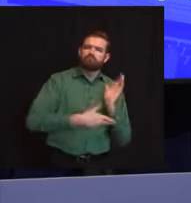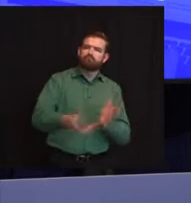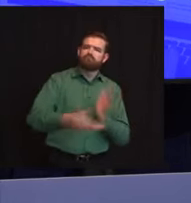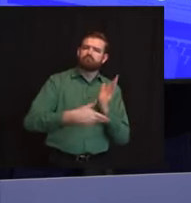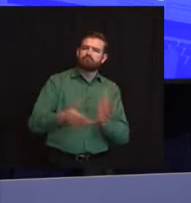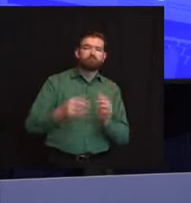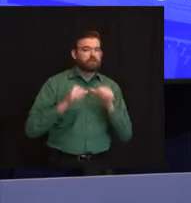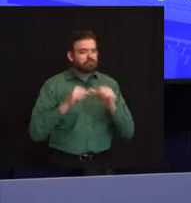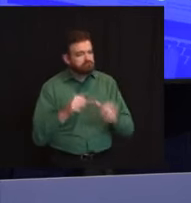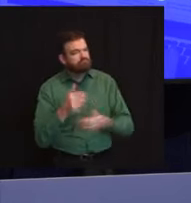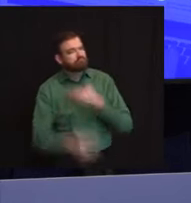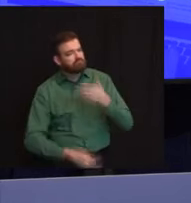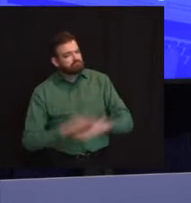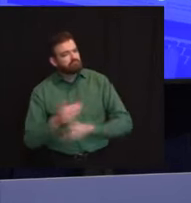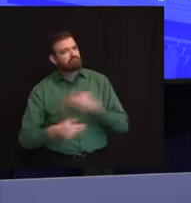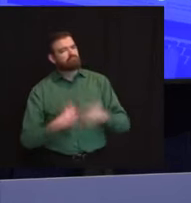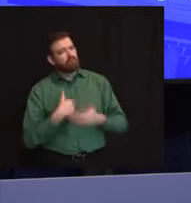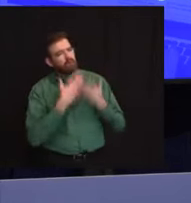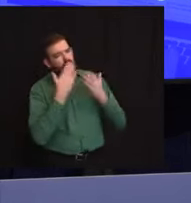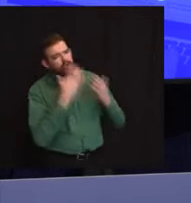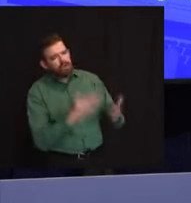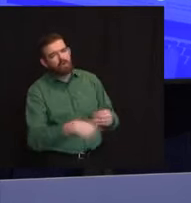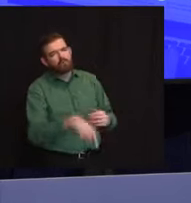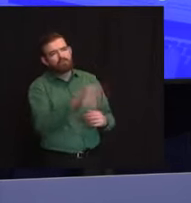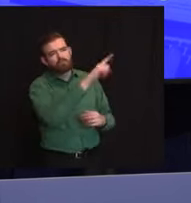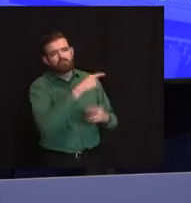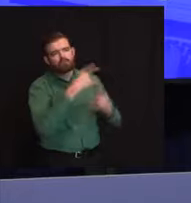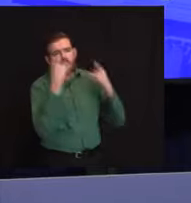every piece of PPE we get from it.